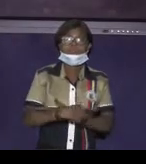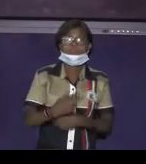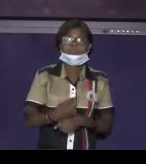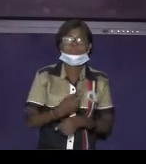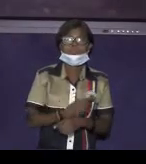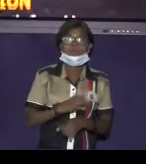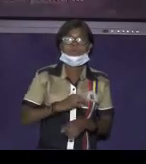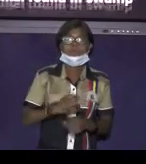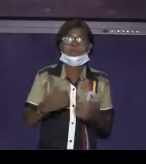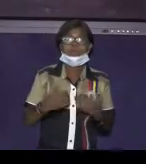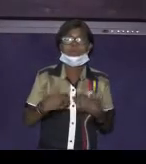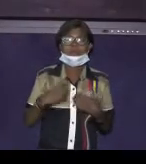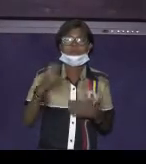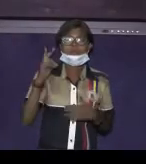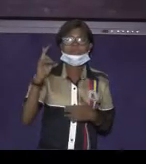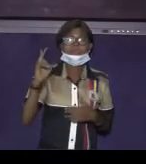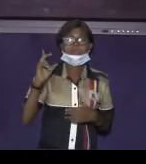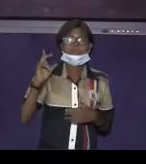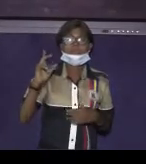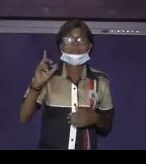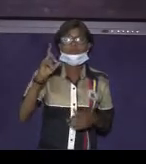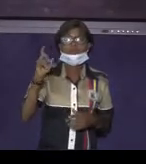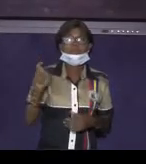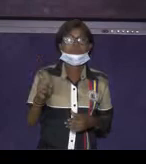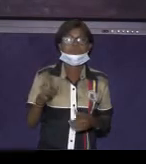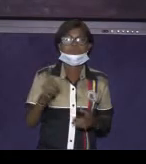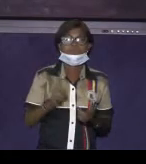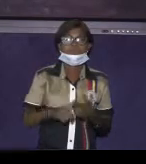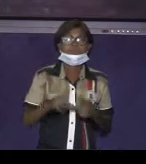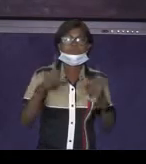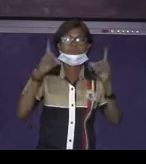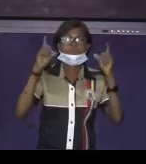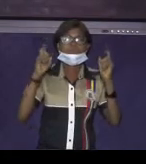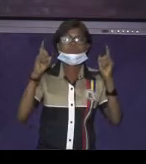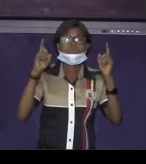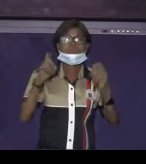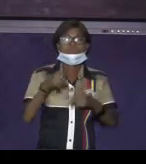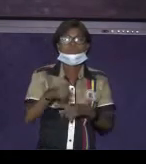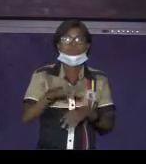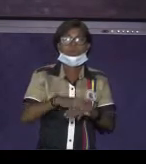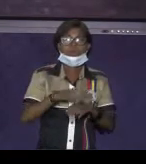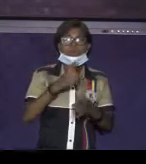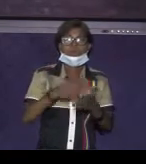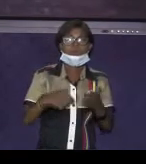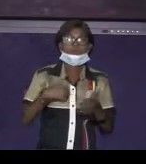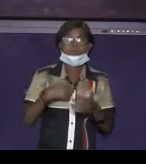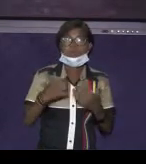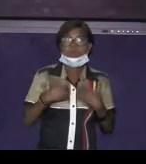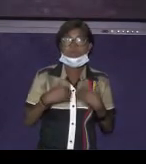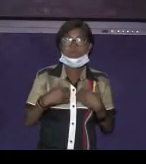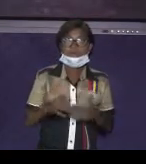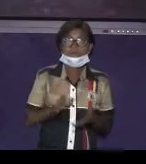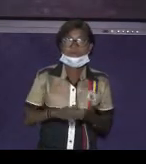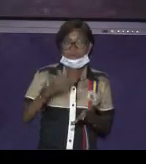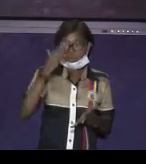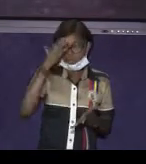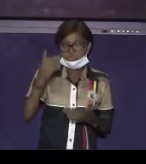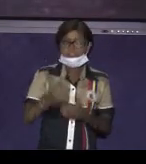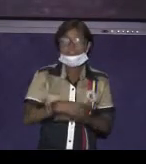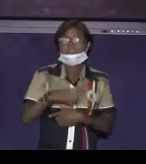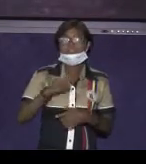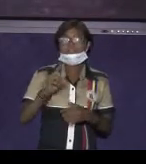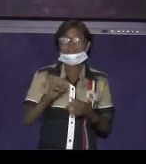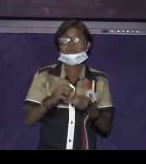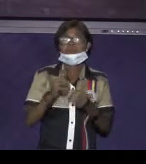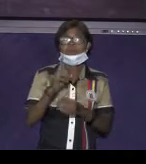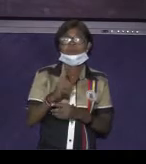lesson. Now I have just 3 questions to test you on what we have learned today. The